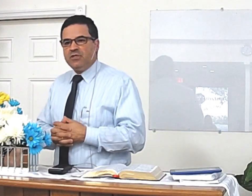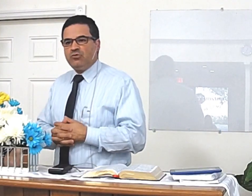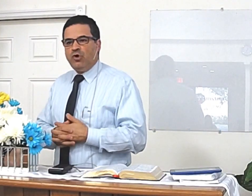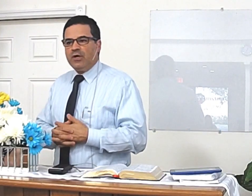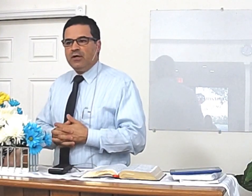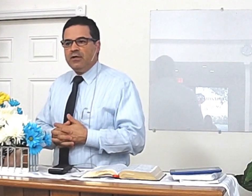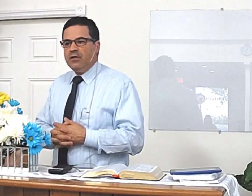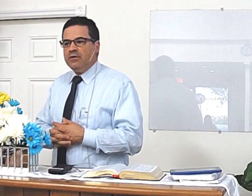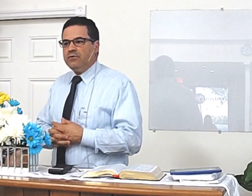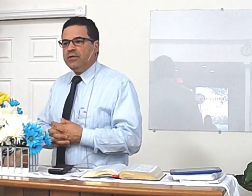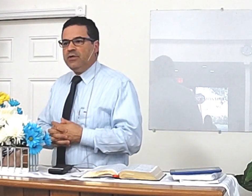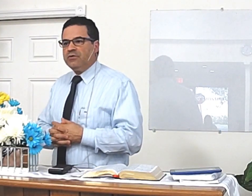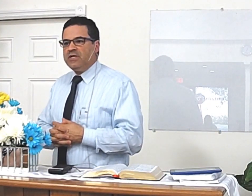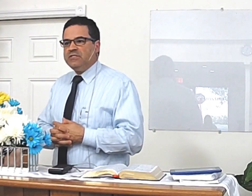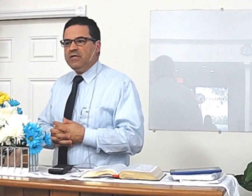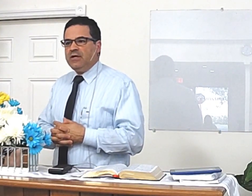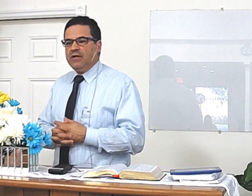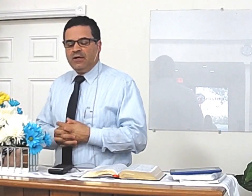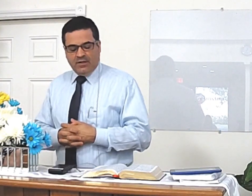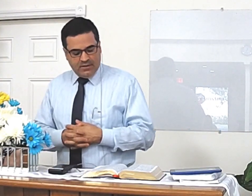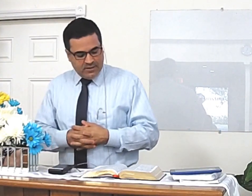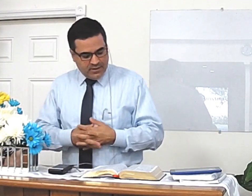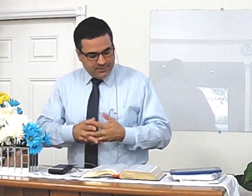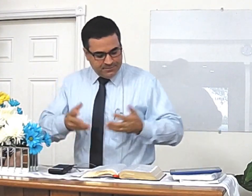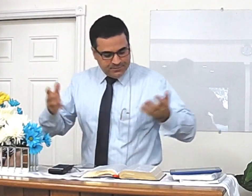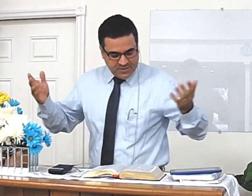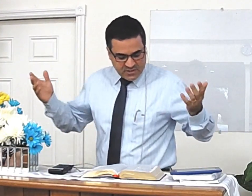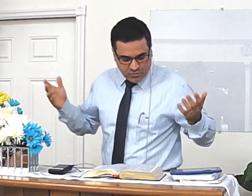Ecumenism, all the other things.